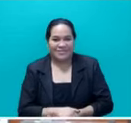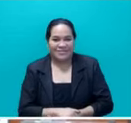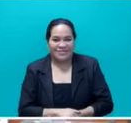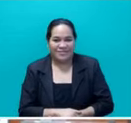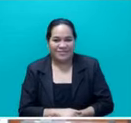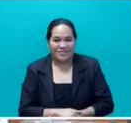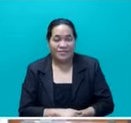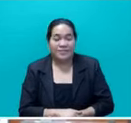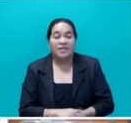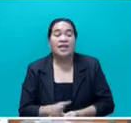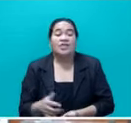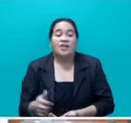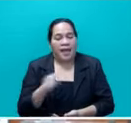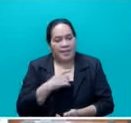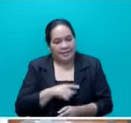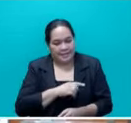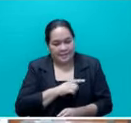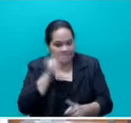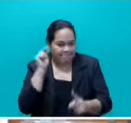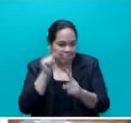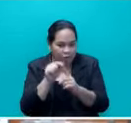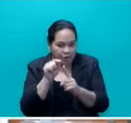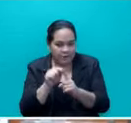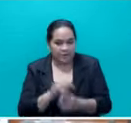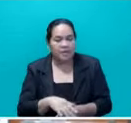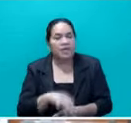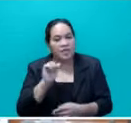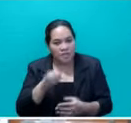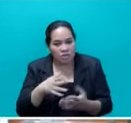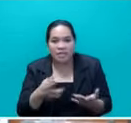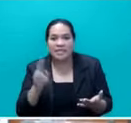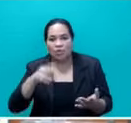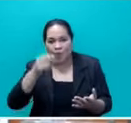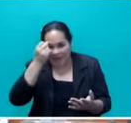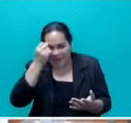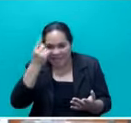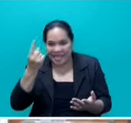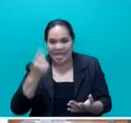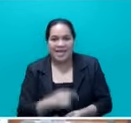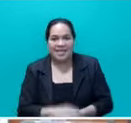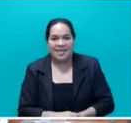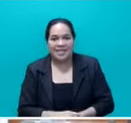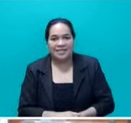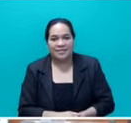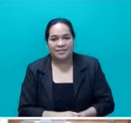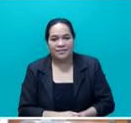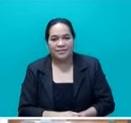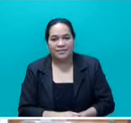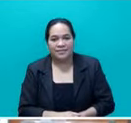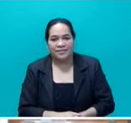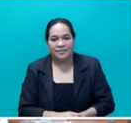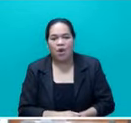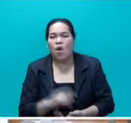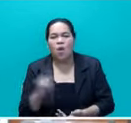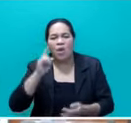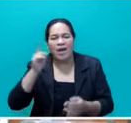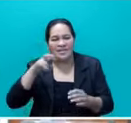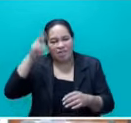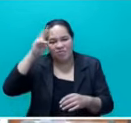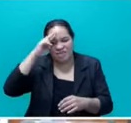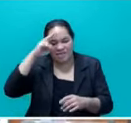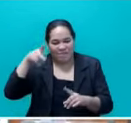But getting back to the serious point, sir, that's what we have to understand. We have to be able to understand what's the philosophy behind